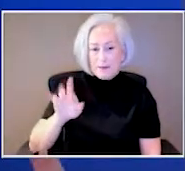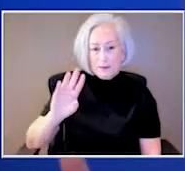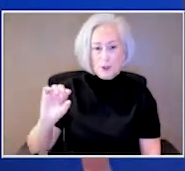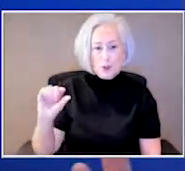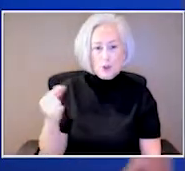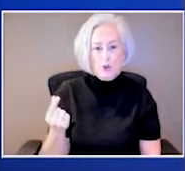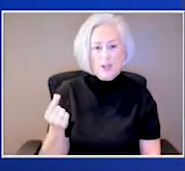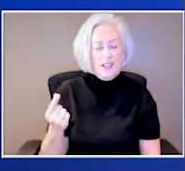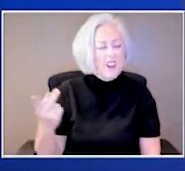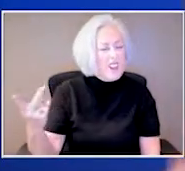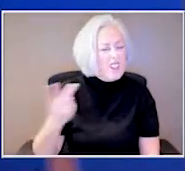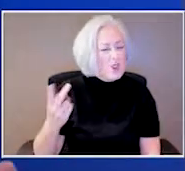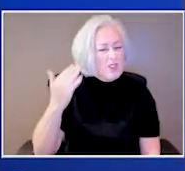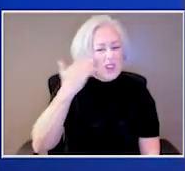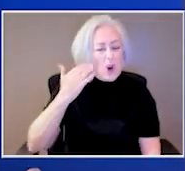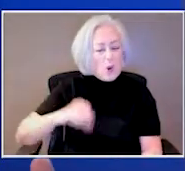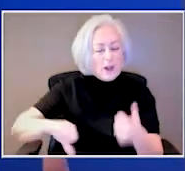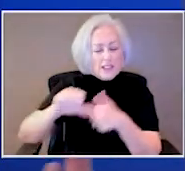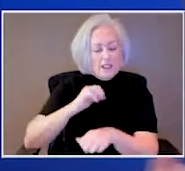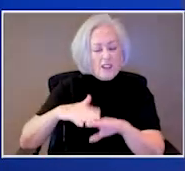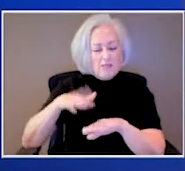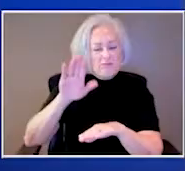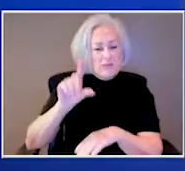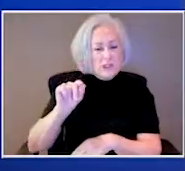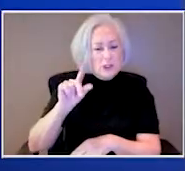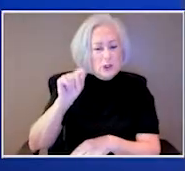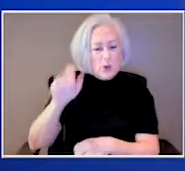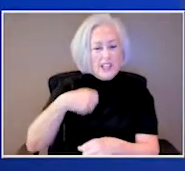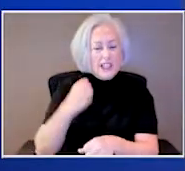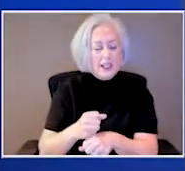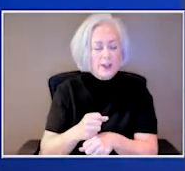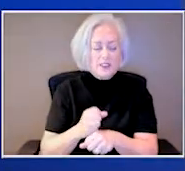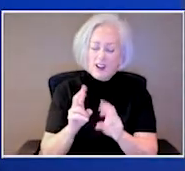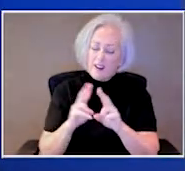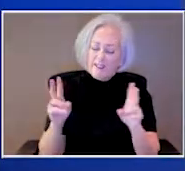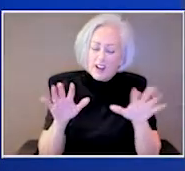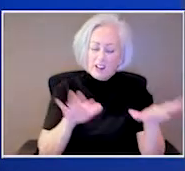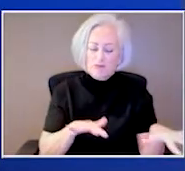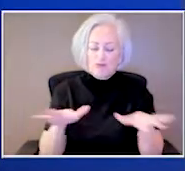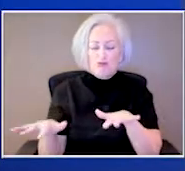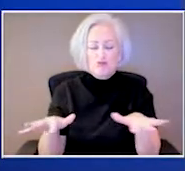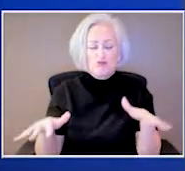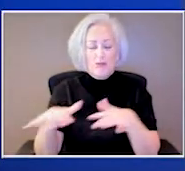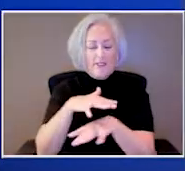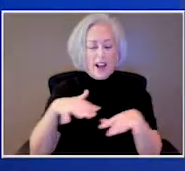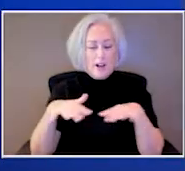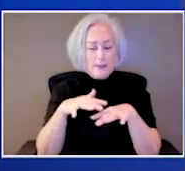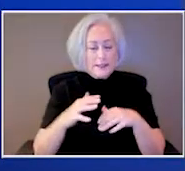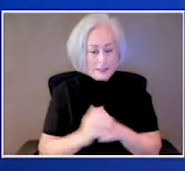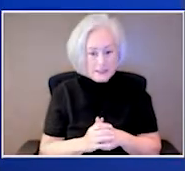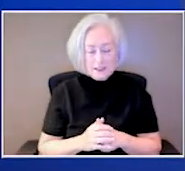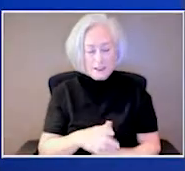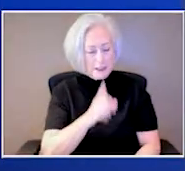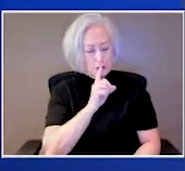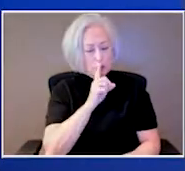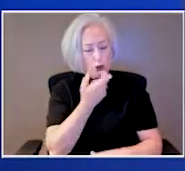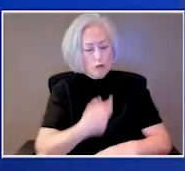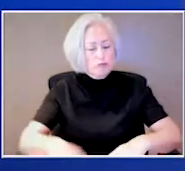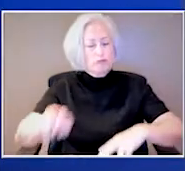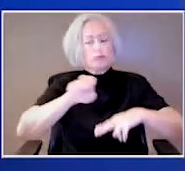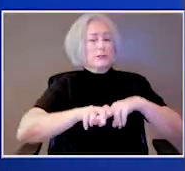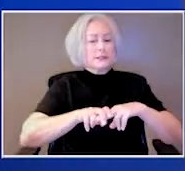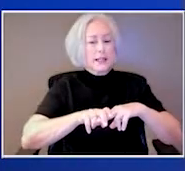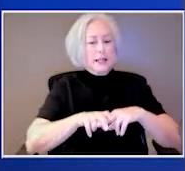for 20 plus years, and so it was very informal. And he said, sure, and hop up on the plinth and palpated